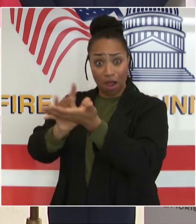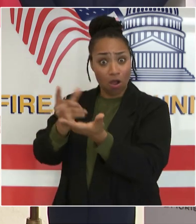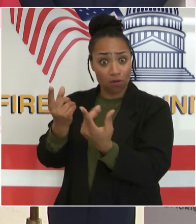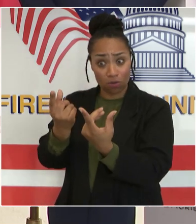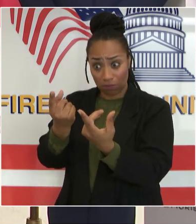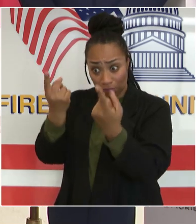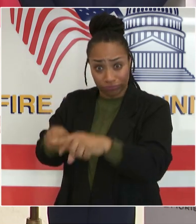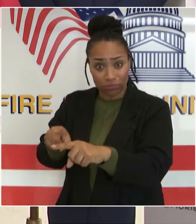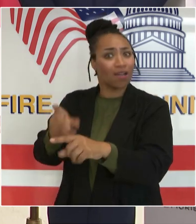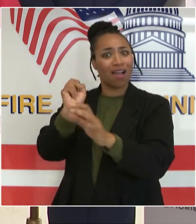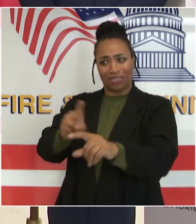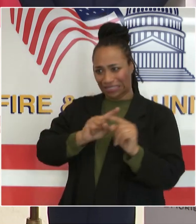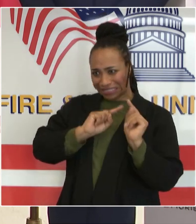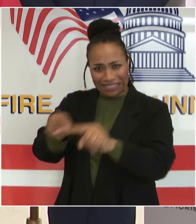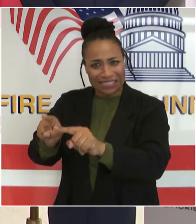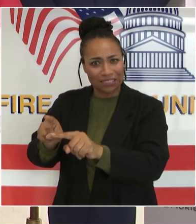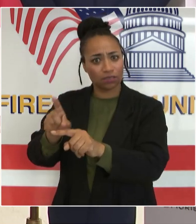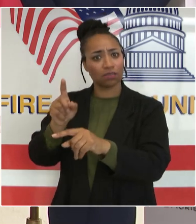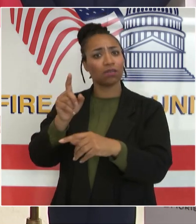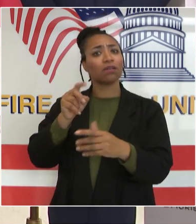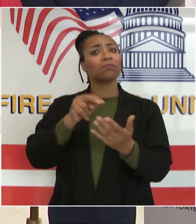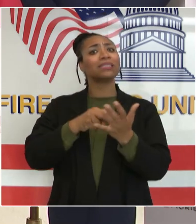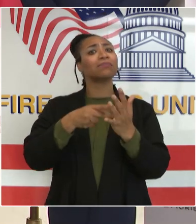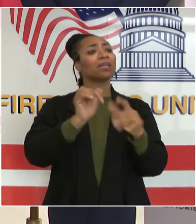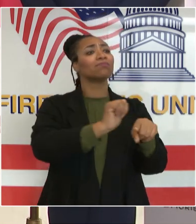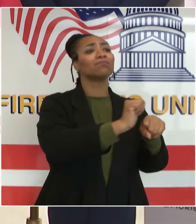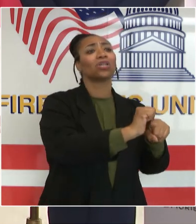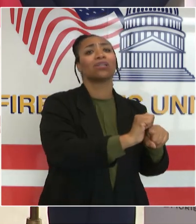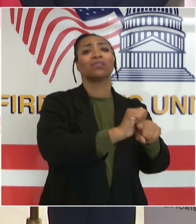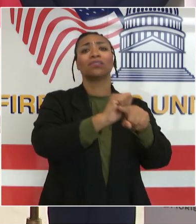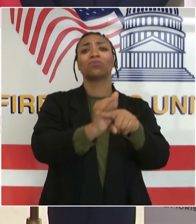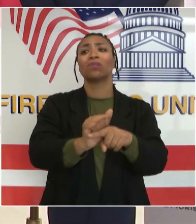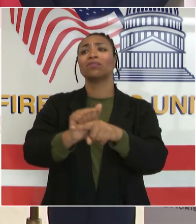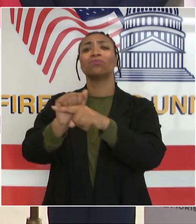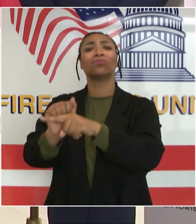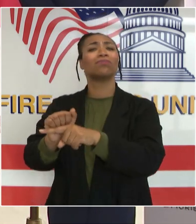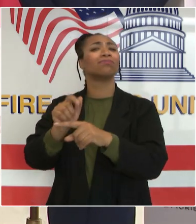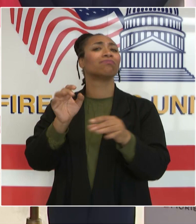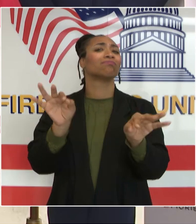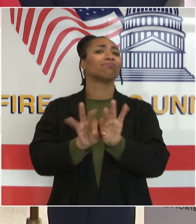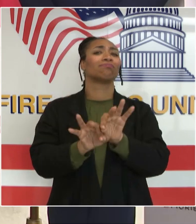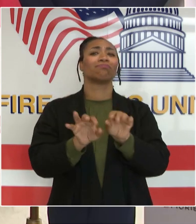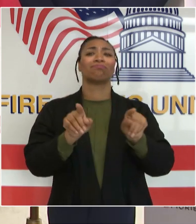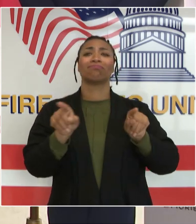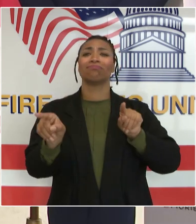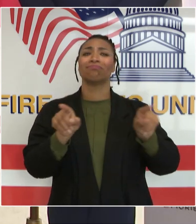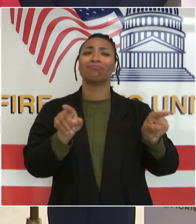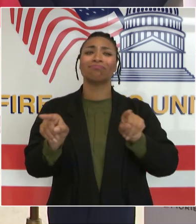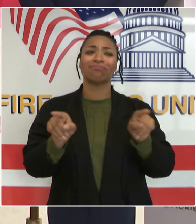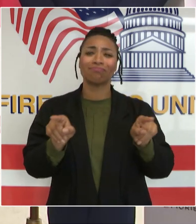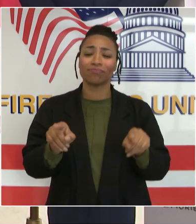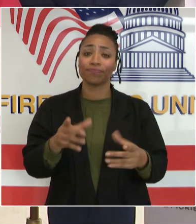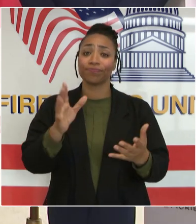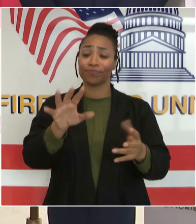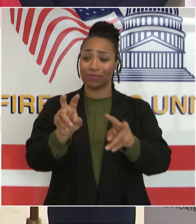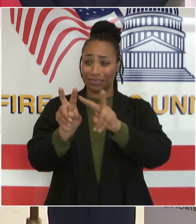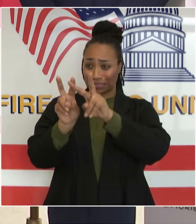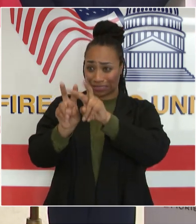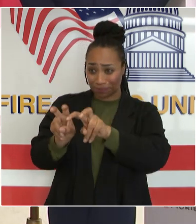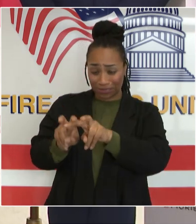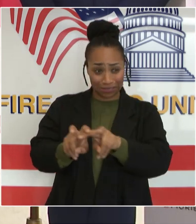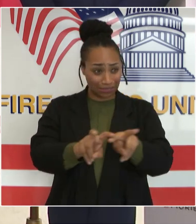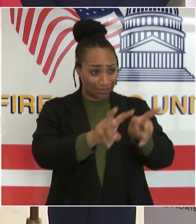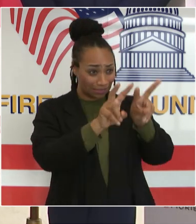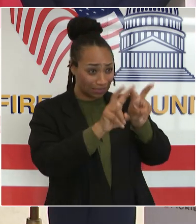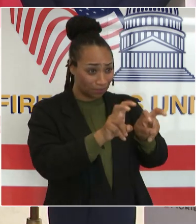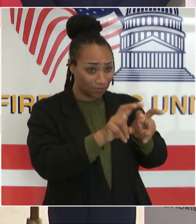say our nurse triage line, and they're being assessed correctly, and then they're going to a provider